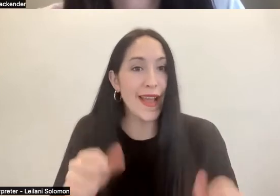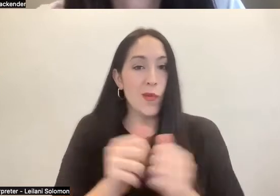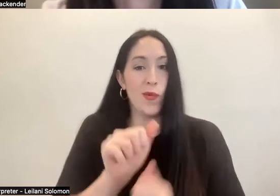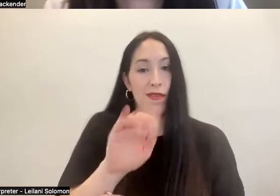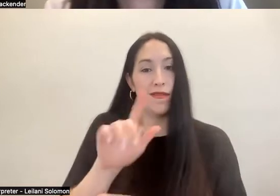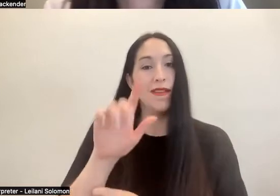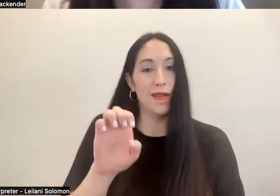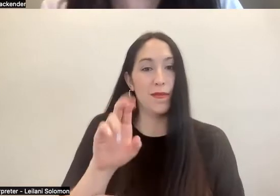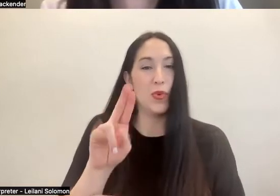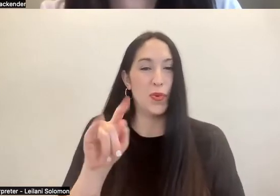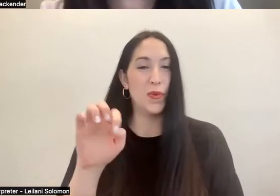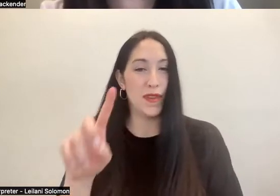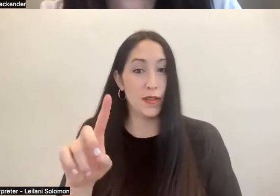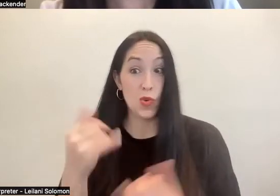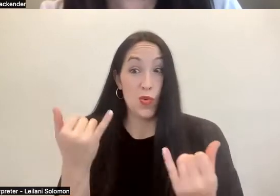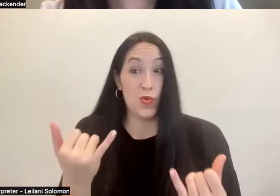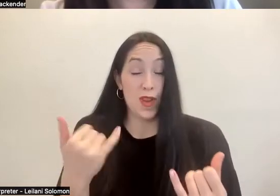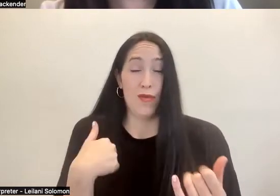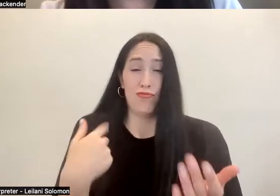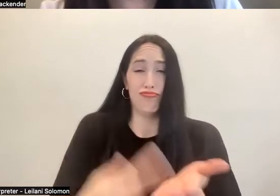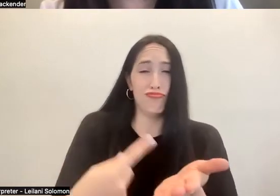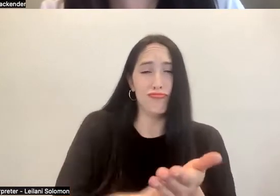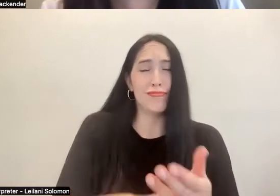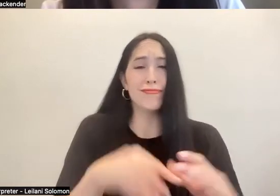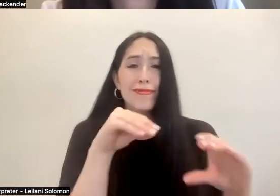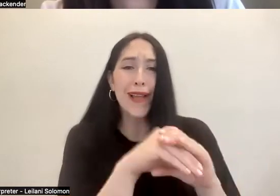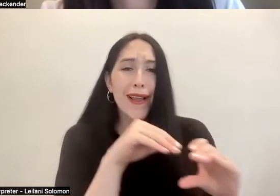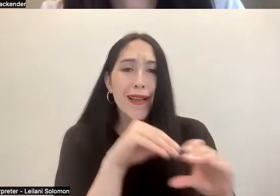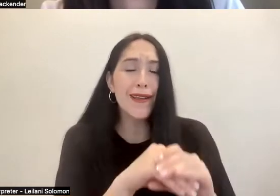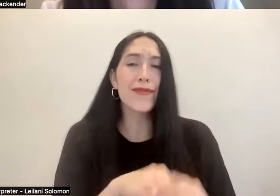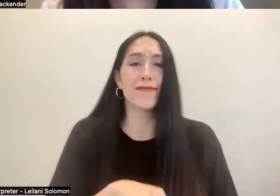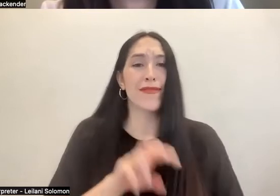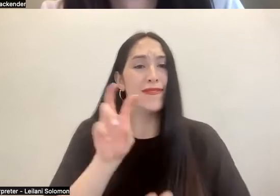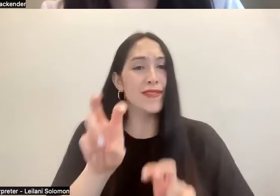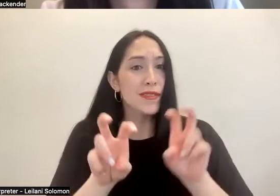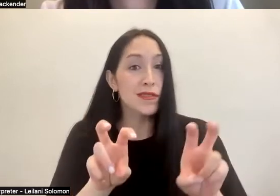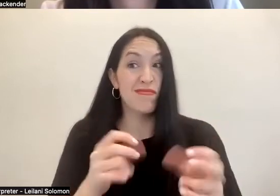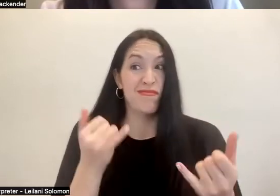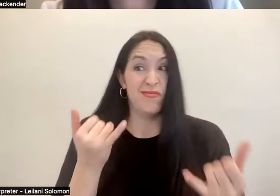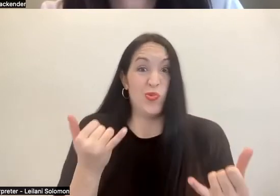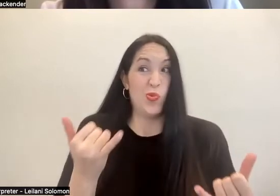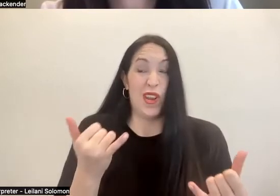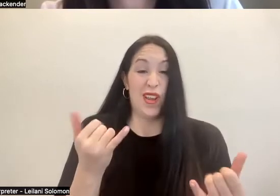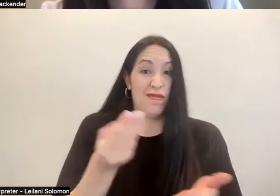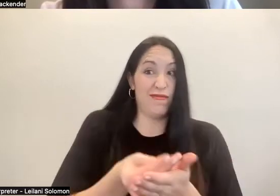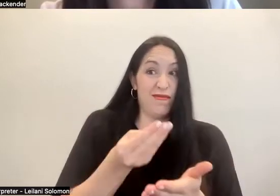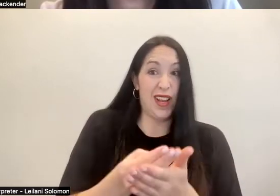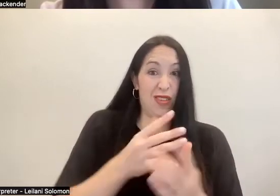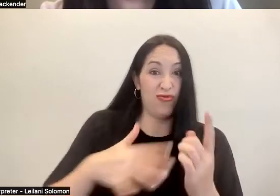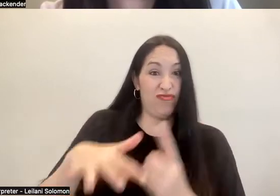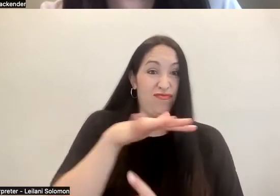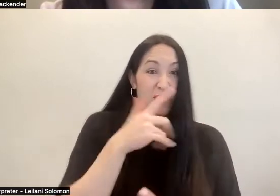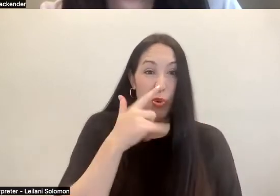going to be covering topics like saving and investing, the current financial landscape, and ways in which you can